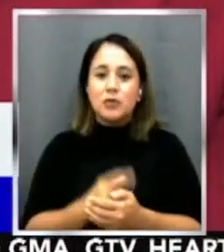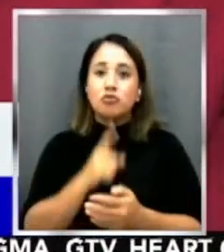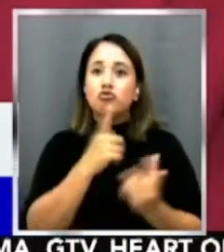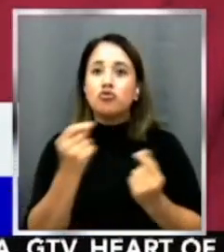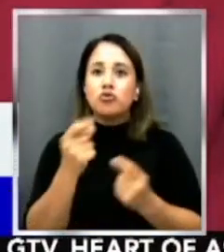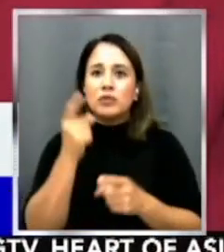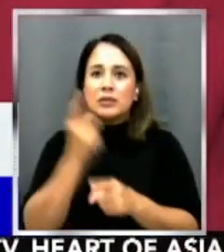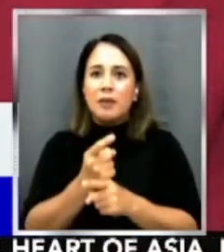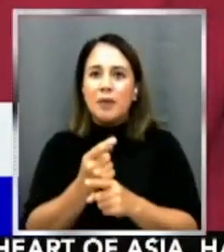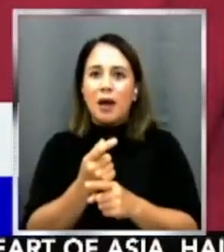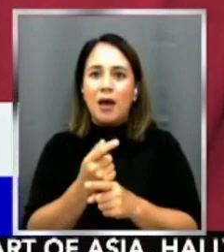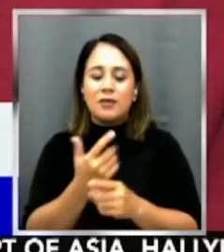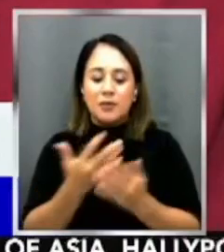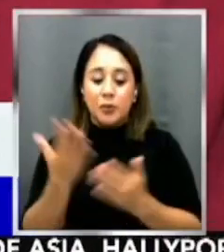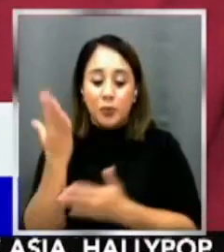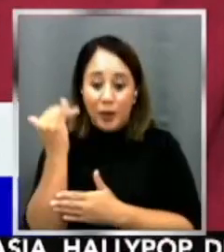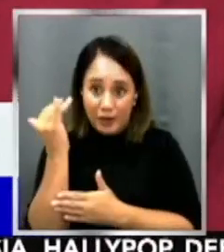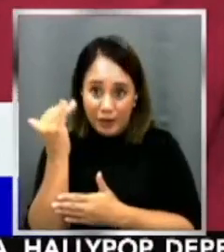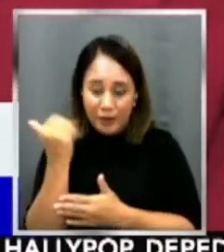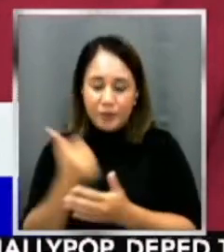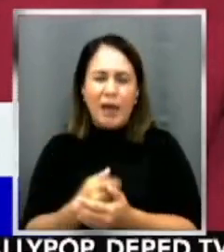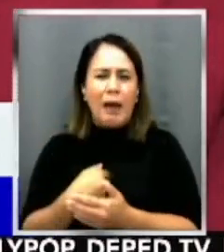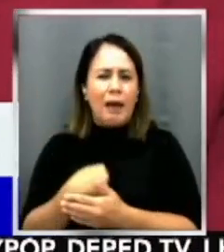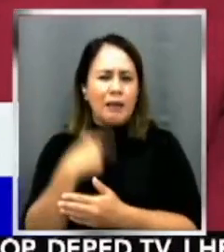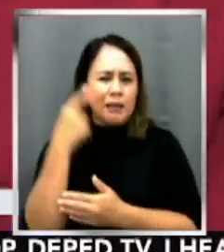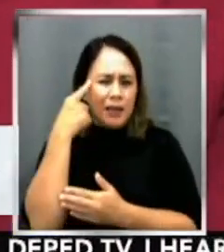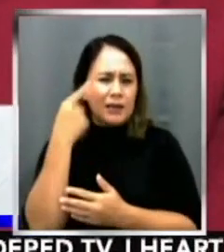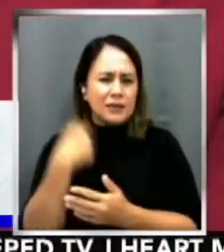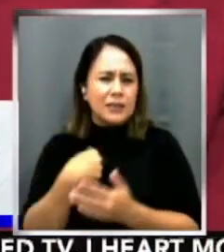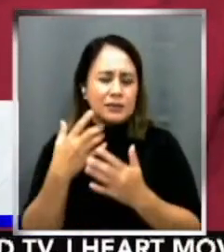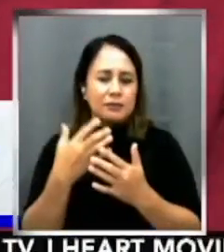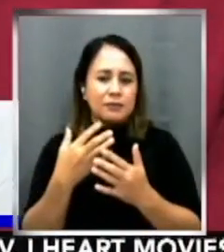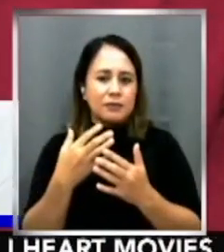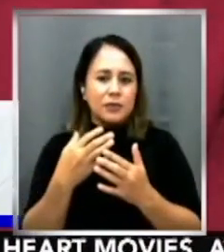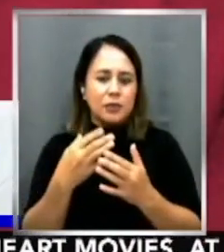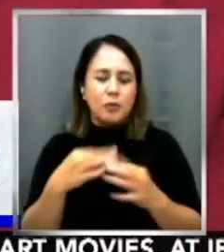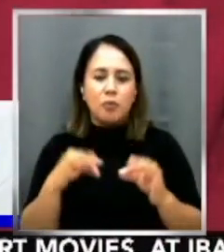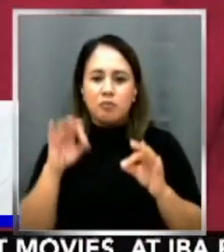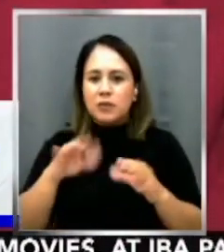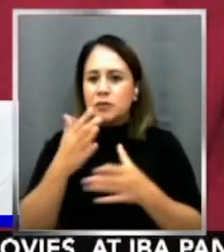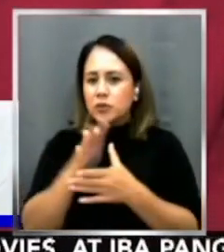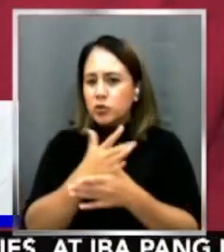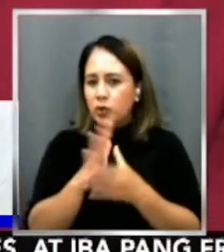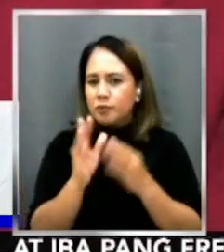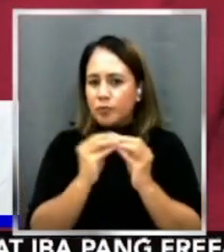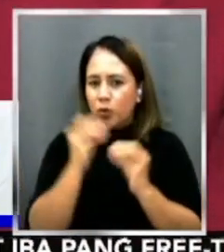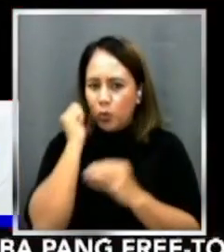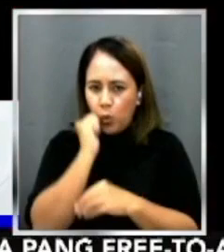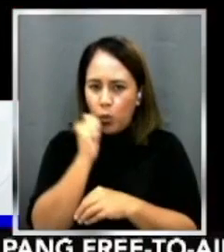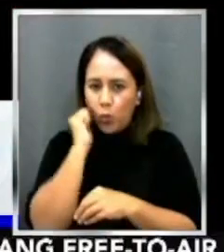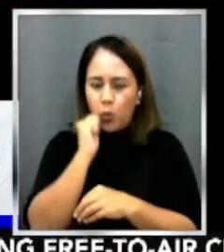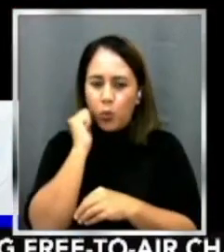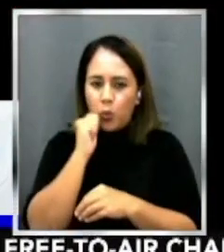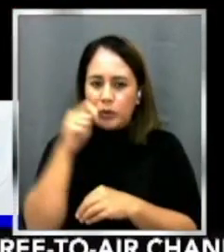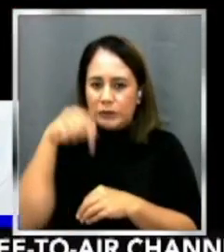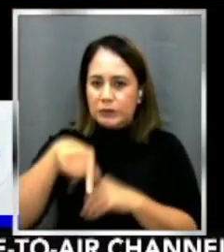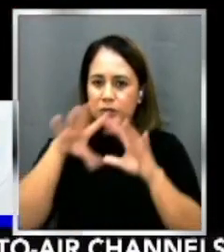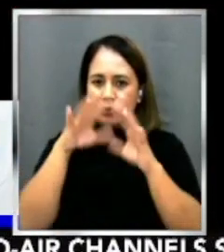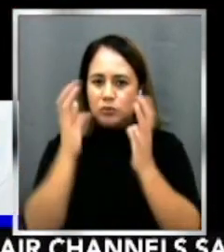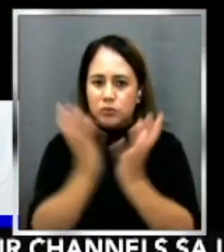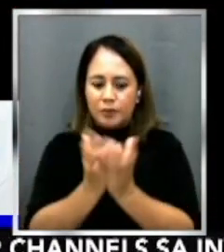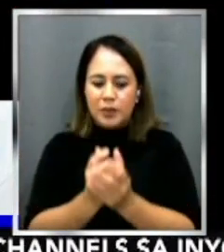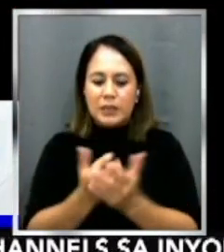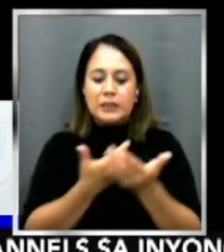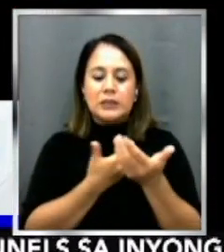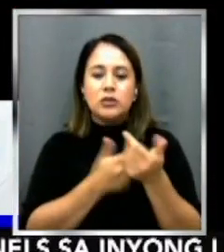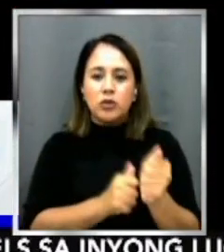because I think that is a sentiment that should be shared more often in this world. Just trusting themselves